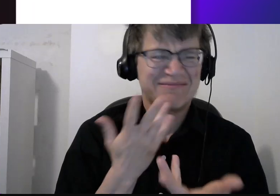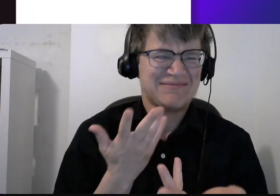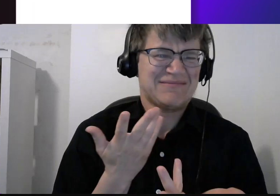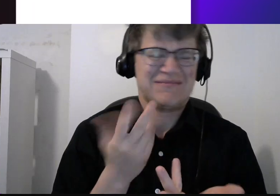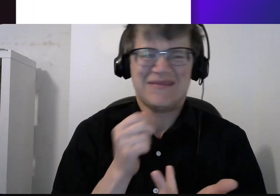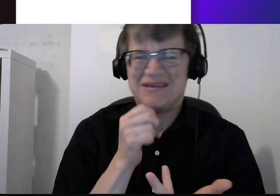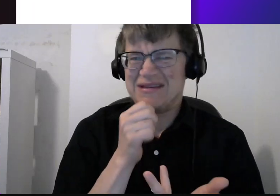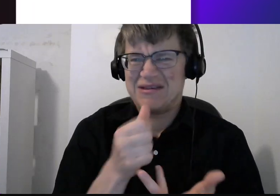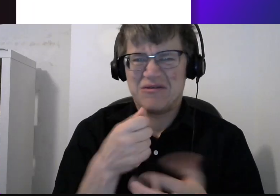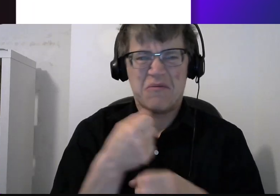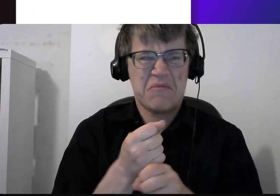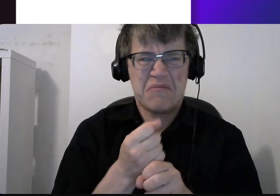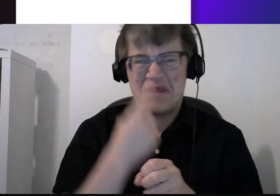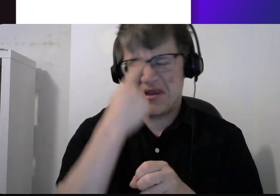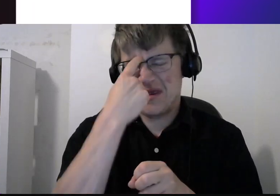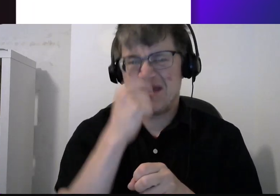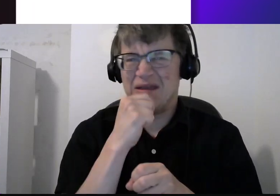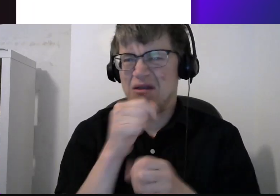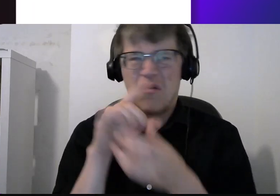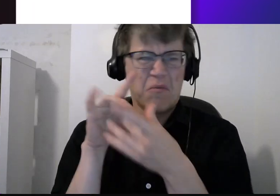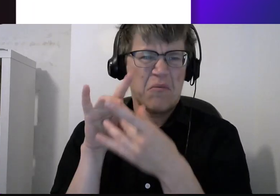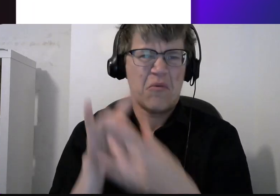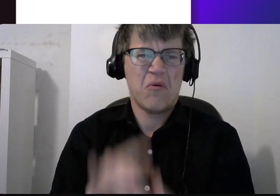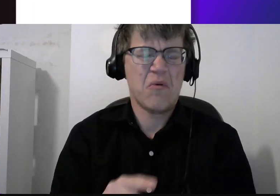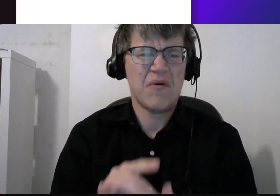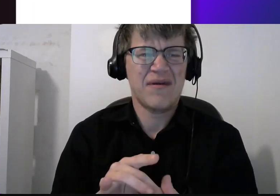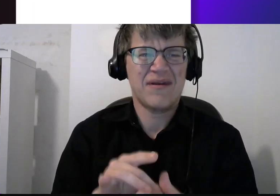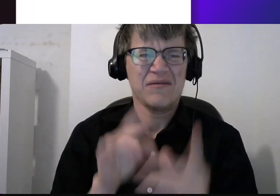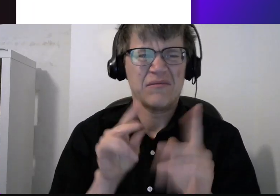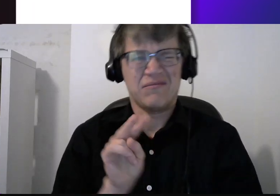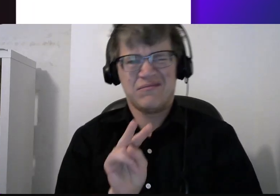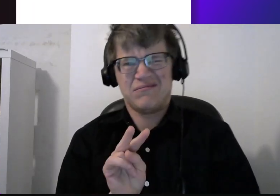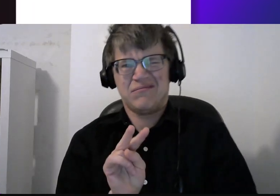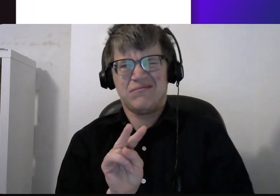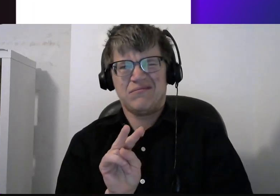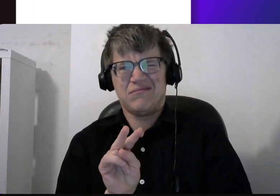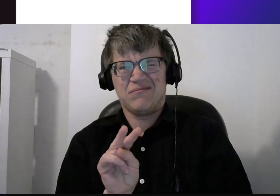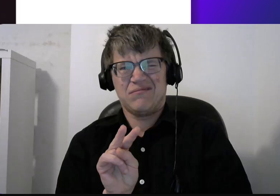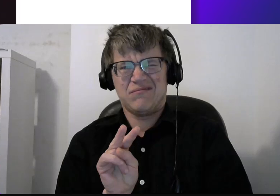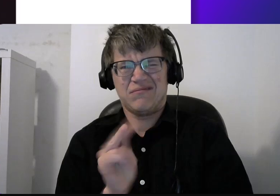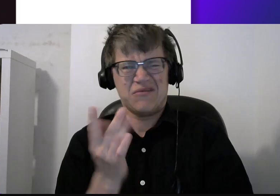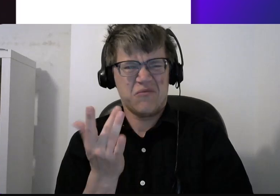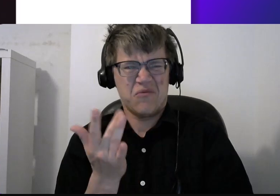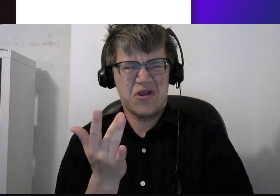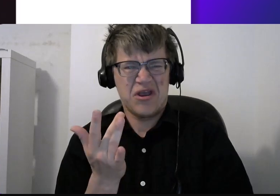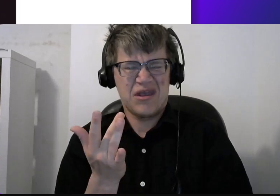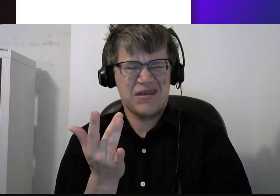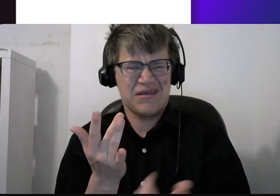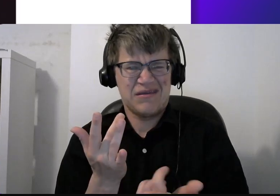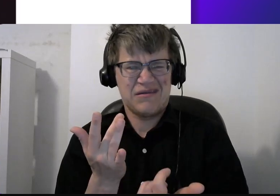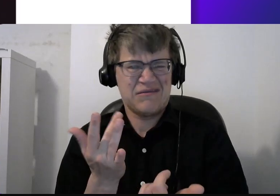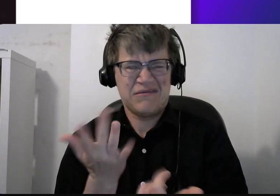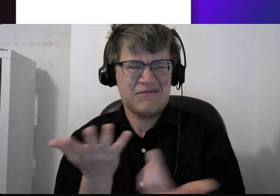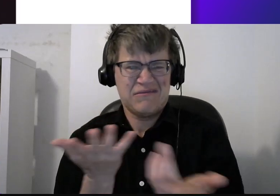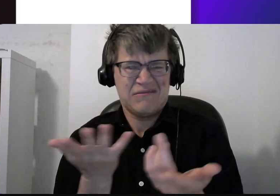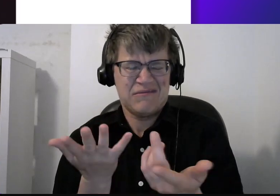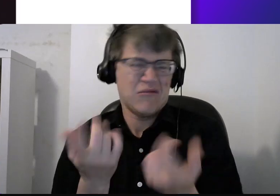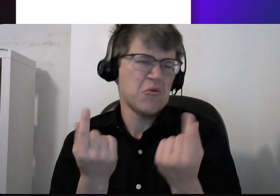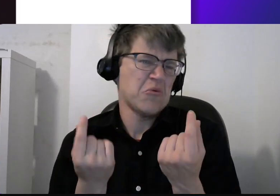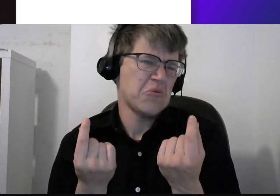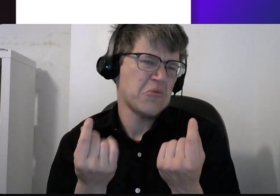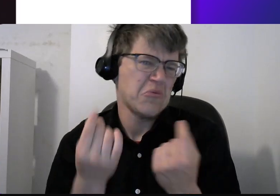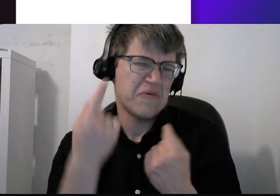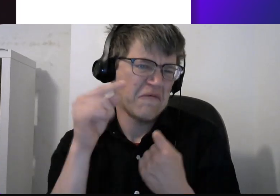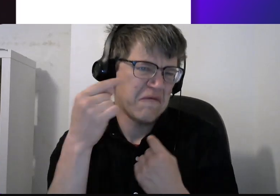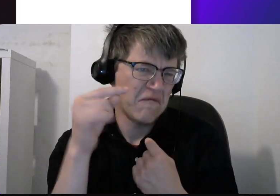And ultimately what it does is it just causes someone to stare at this and be very confused as to why you're using this approach. So you want to make sure